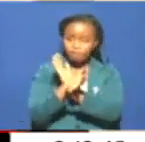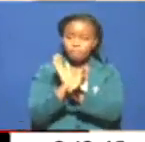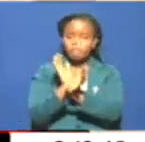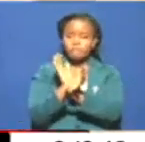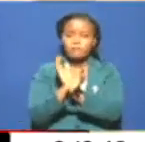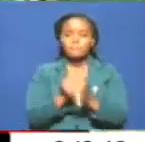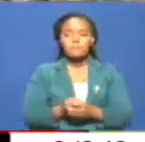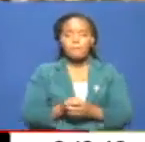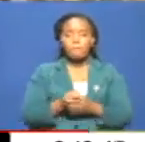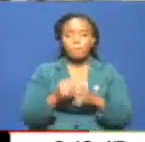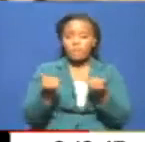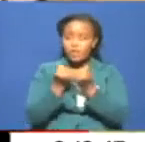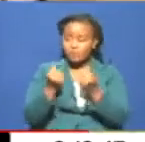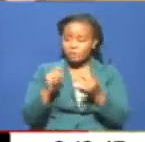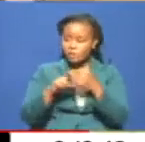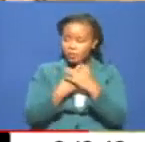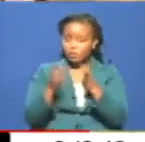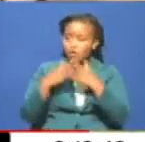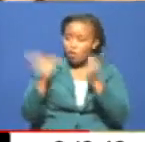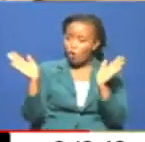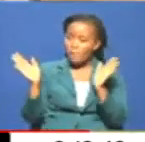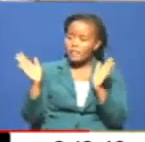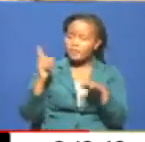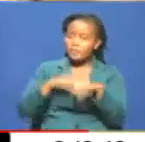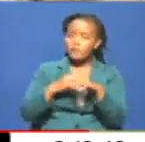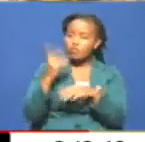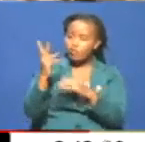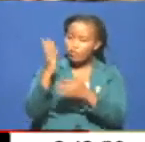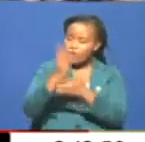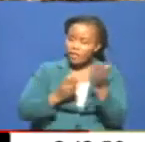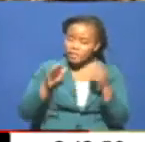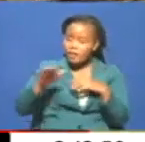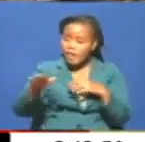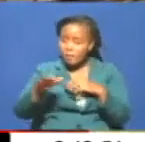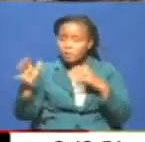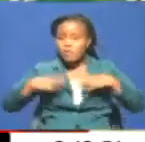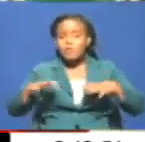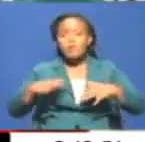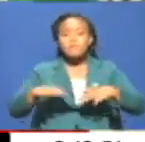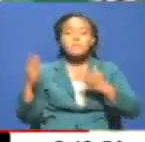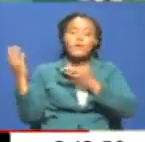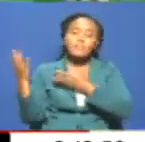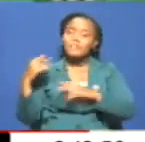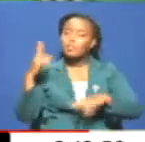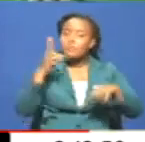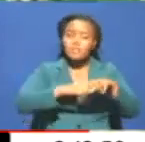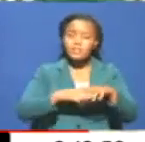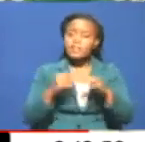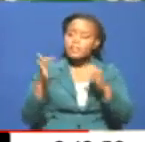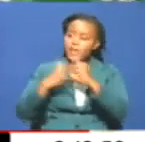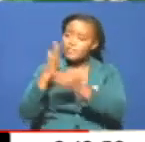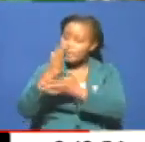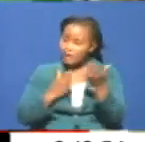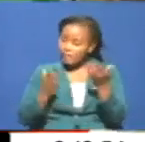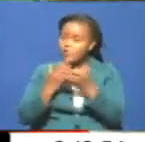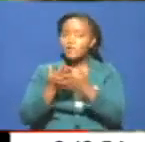The venue is set to be opened by 4:30 a.m. with the public expected to be seated by 8:30 a.m. before the event